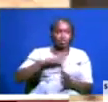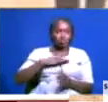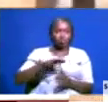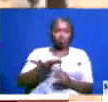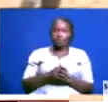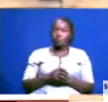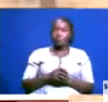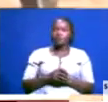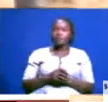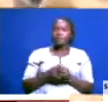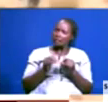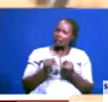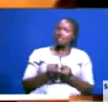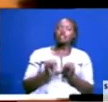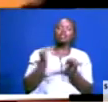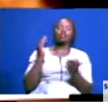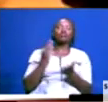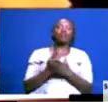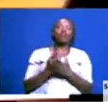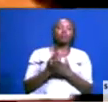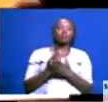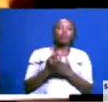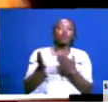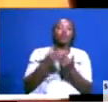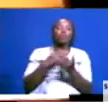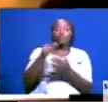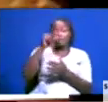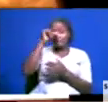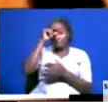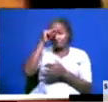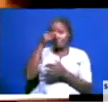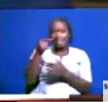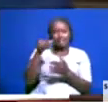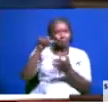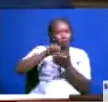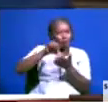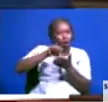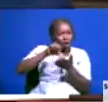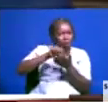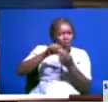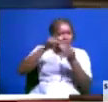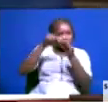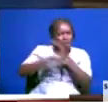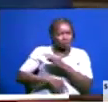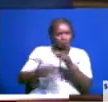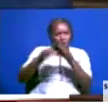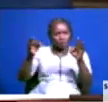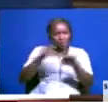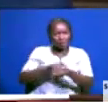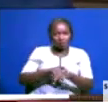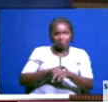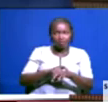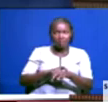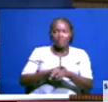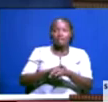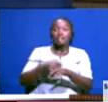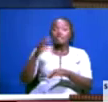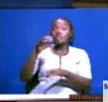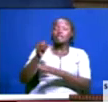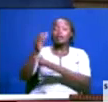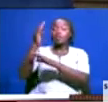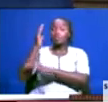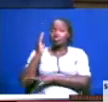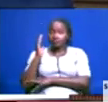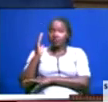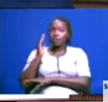Katika jitihada za kukomesha kile serikali imetaja kuwa tatizo la ndani la muda mrefu, waziri wa usalama wa taifa Kithure